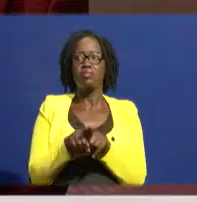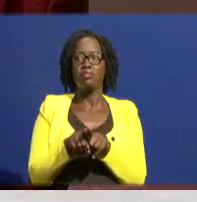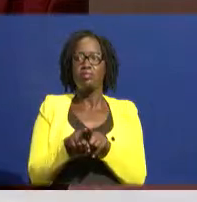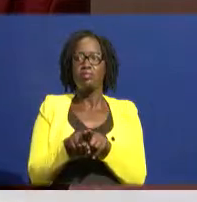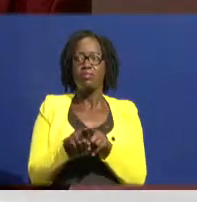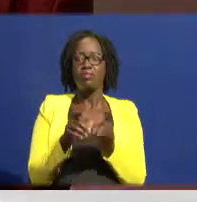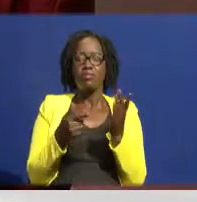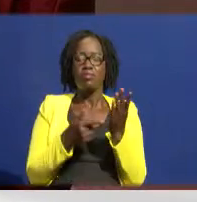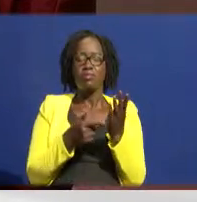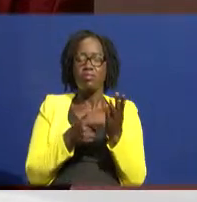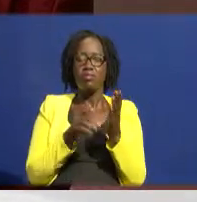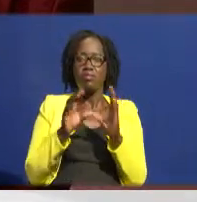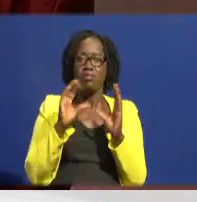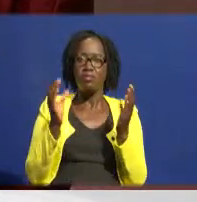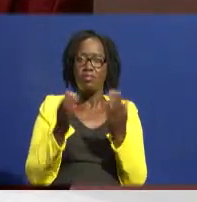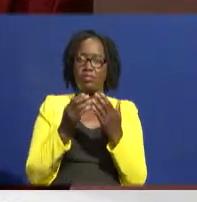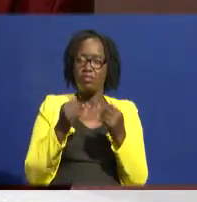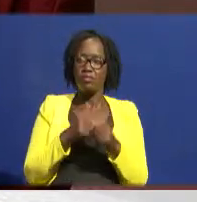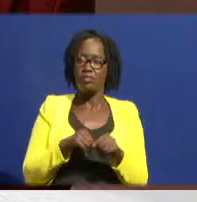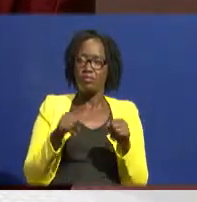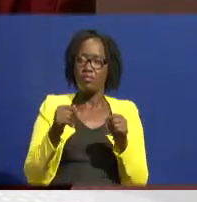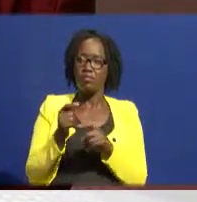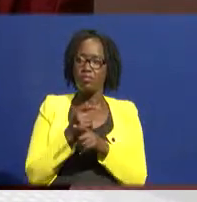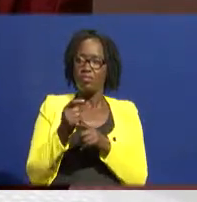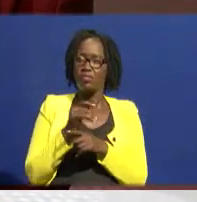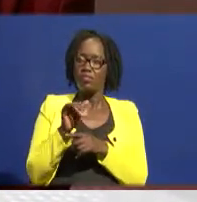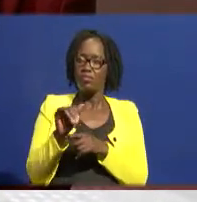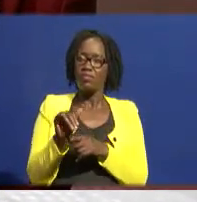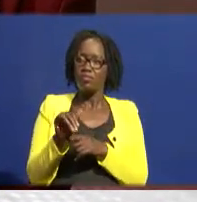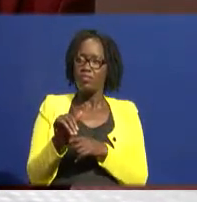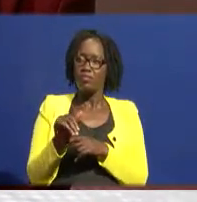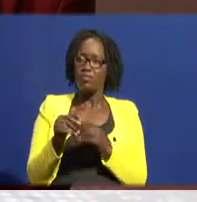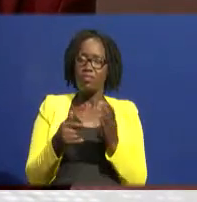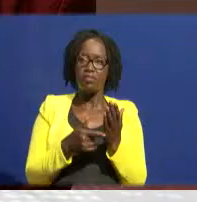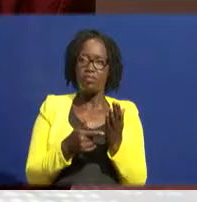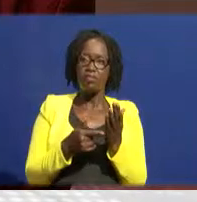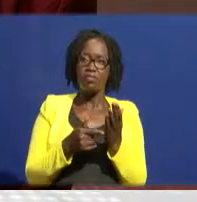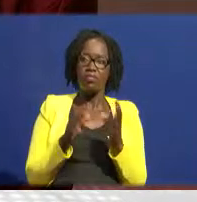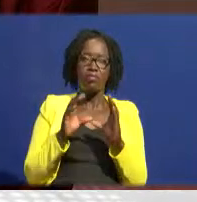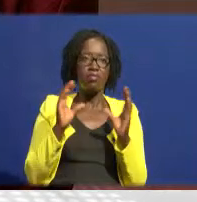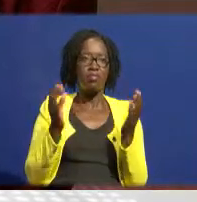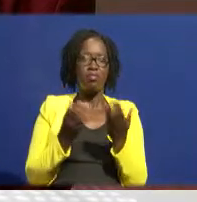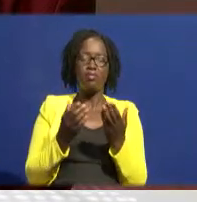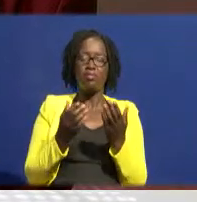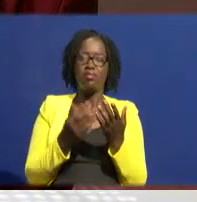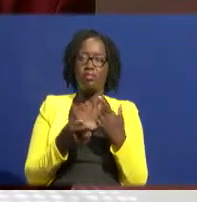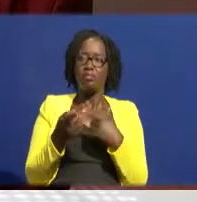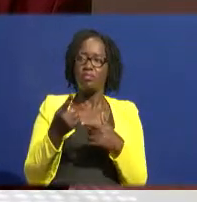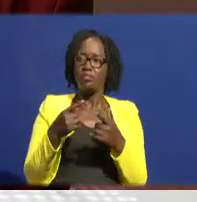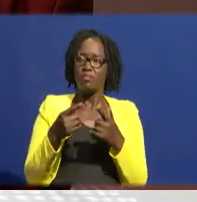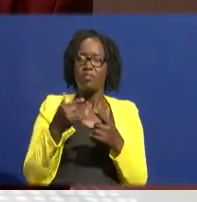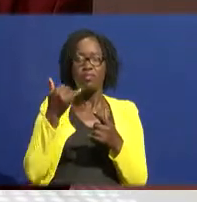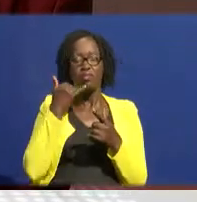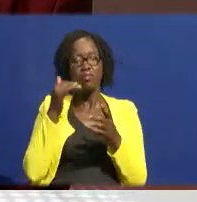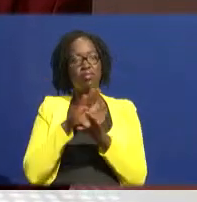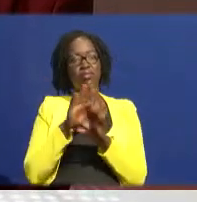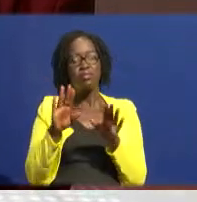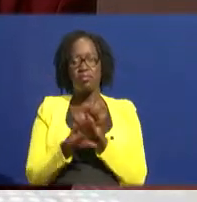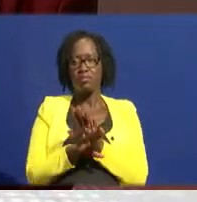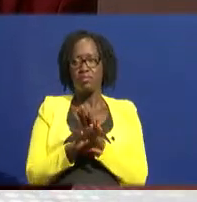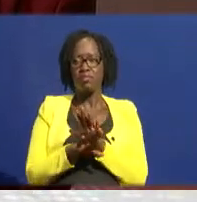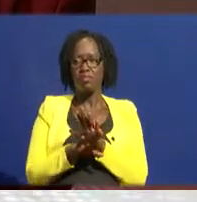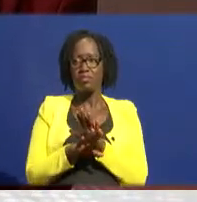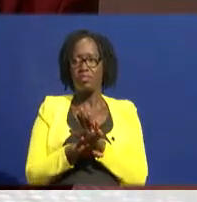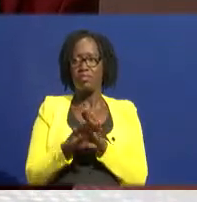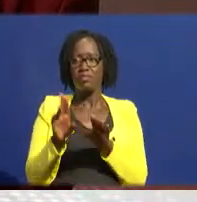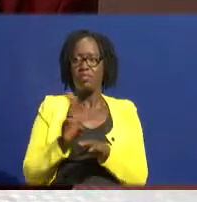and the digital world, where we're going to train them that this digital world that came to us, where we have the phones and everything in the phone,